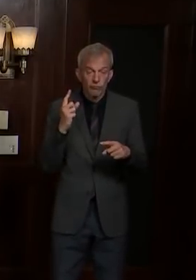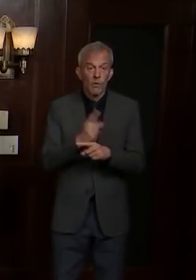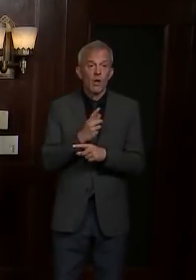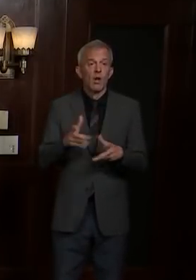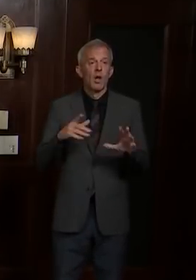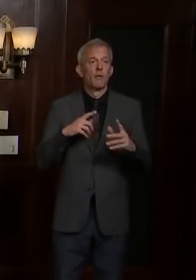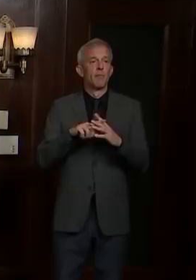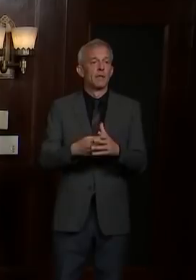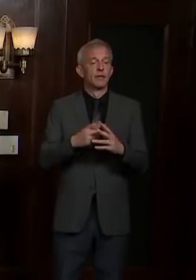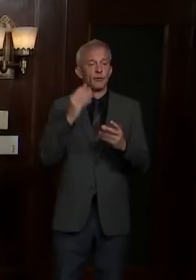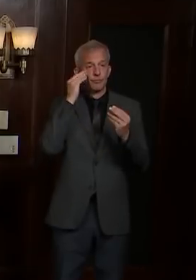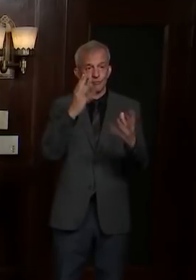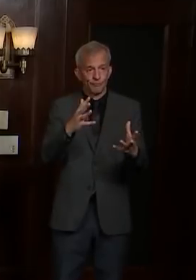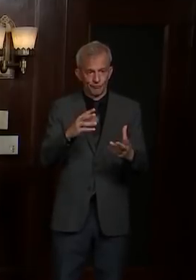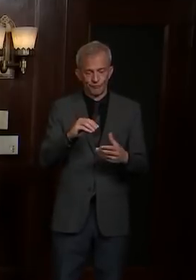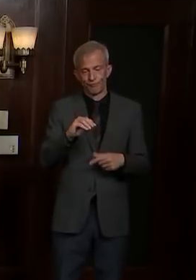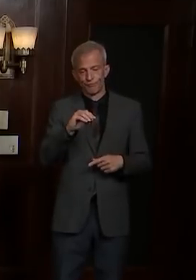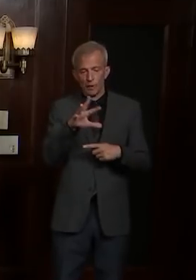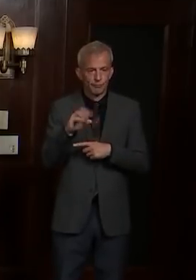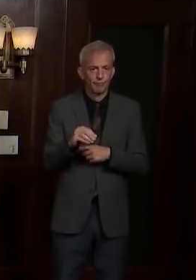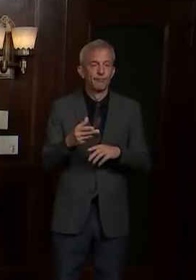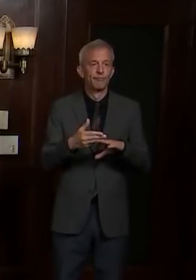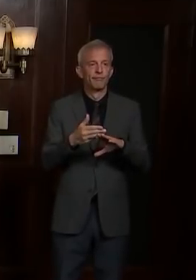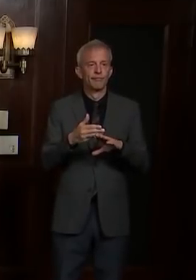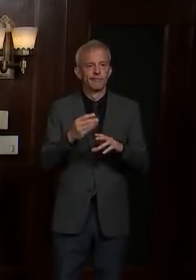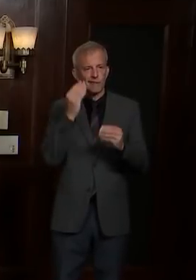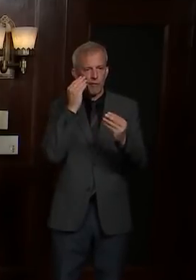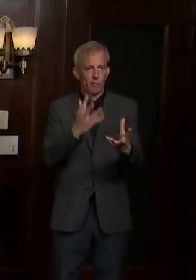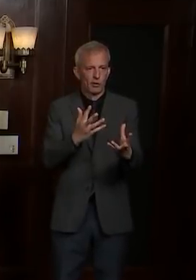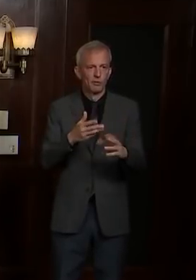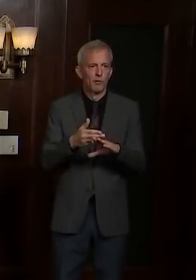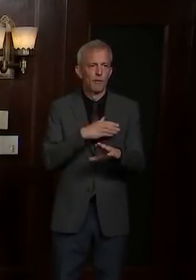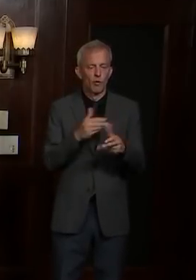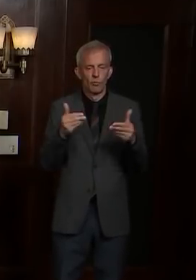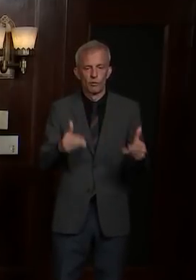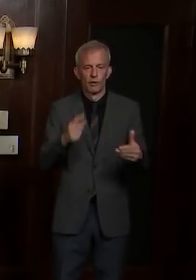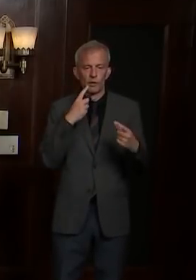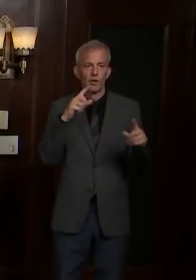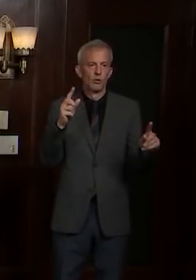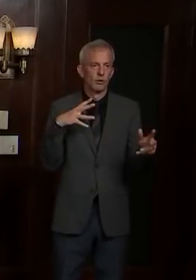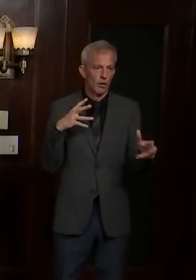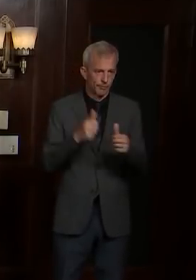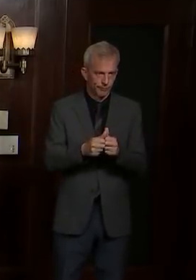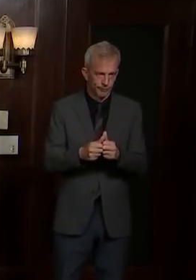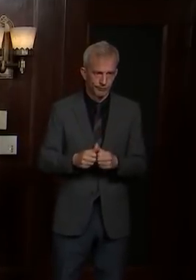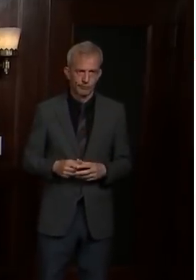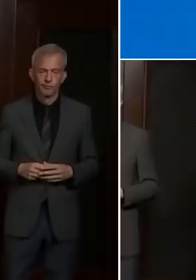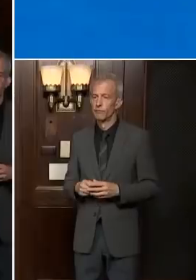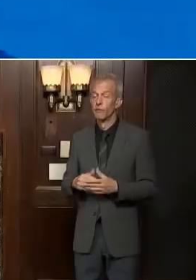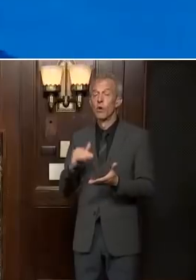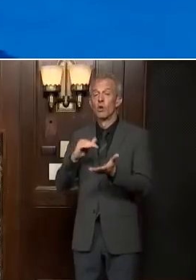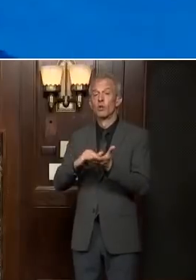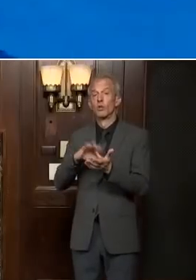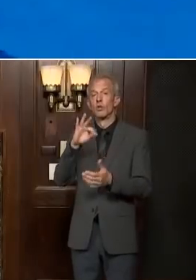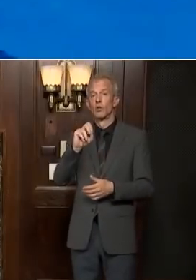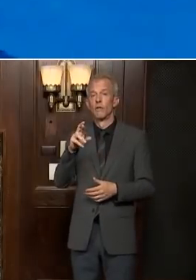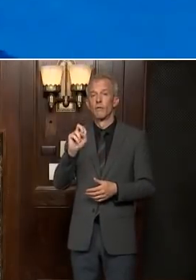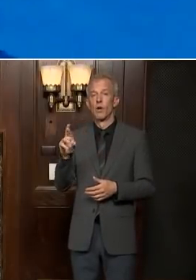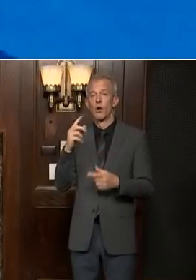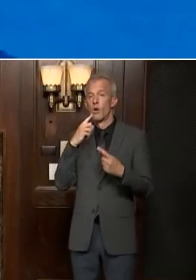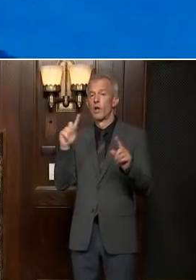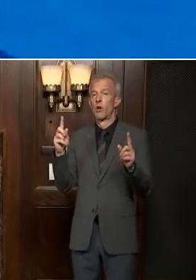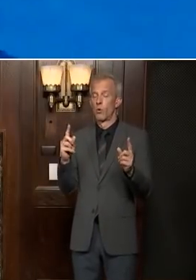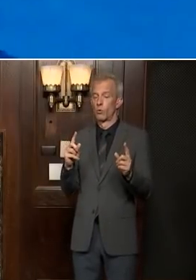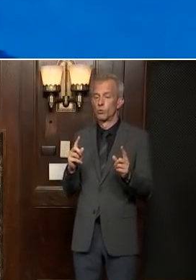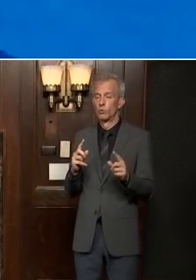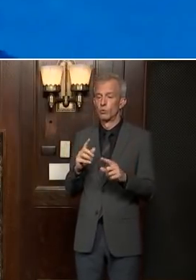tonight with data, a snapshot before moving on to some announcements and updates of our ongoing work. As Dr. Ferrer announced earlier today,